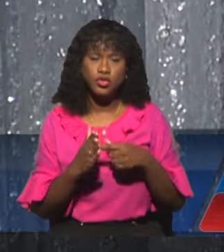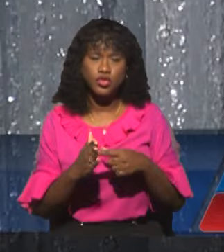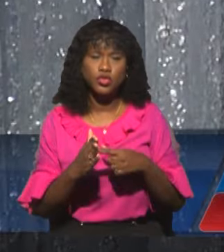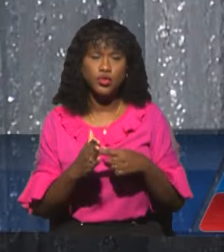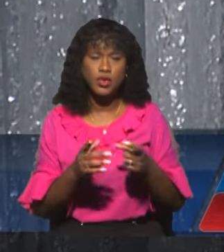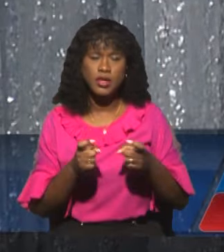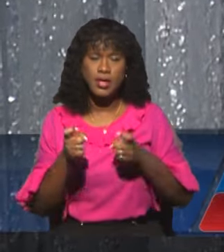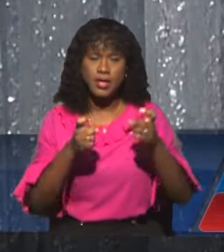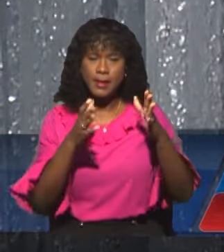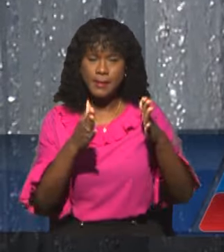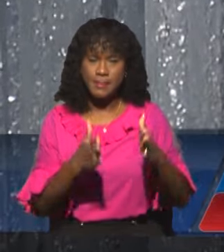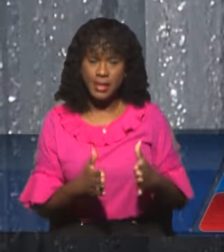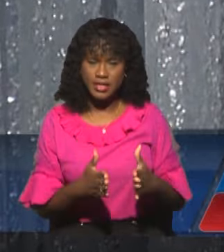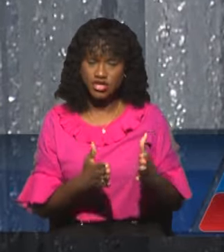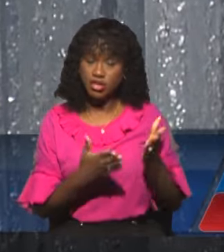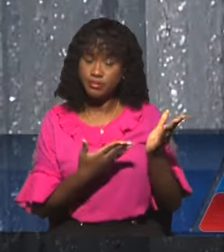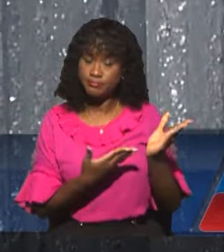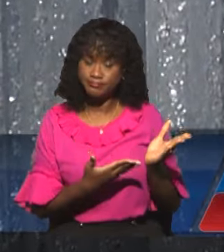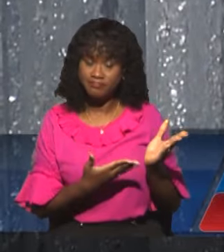Ms. Gloria.